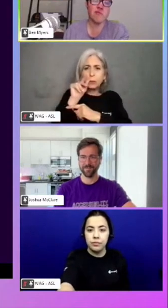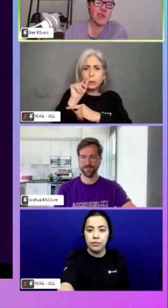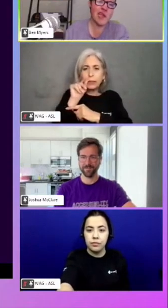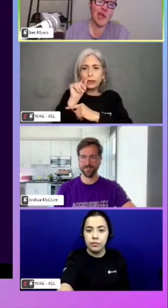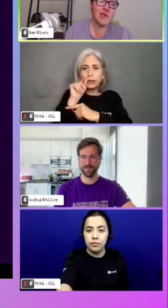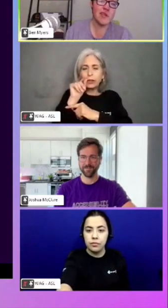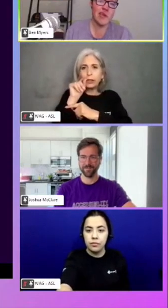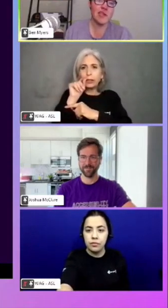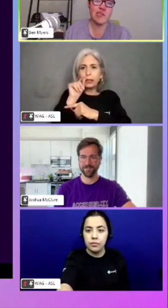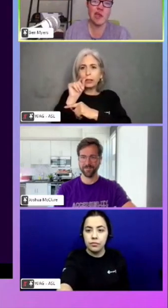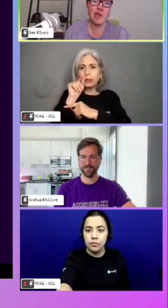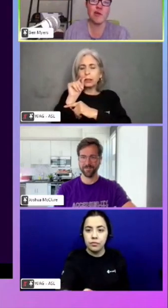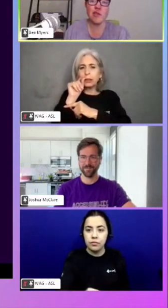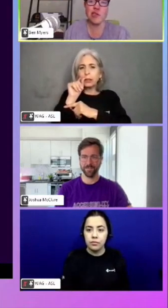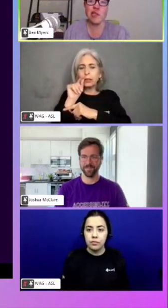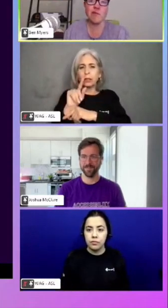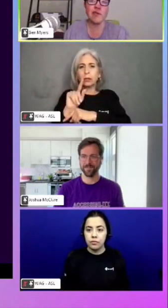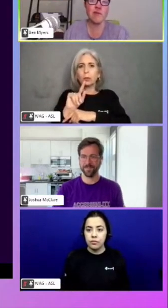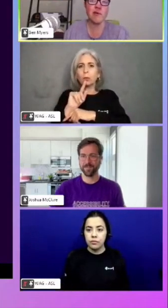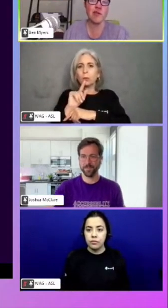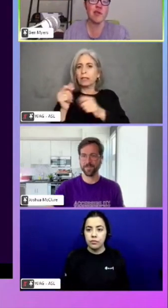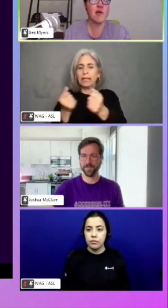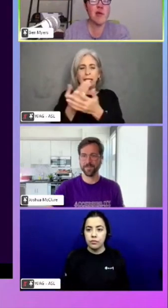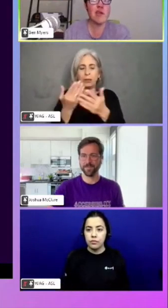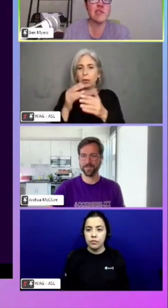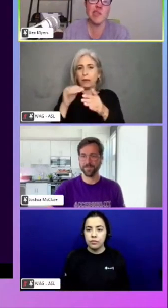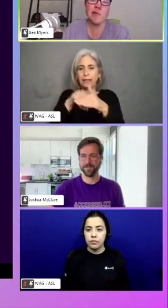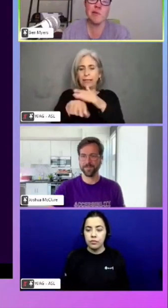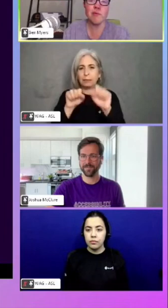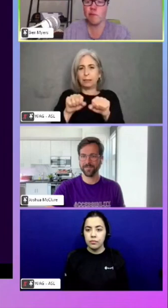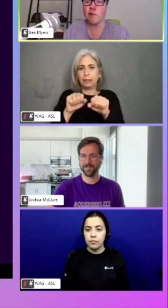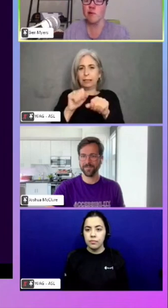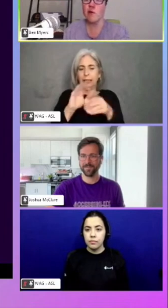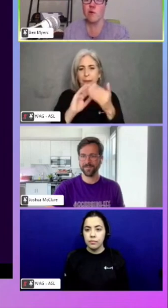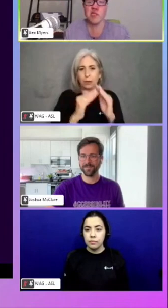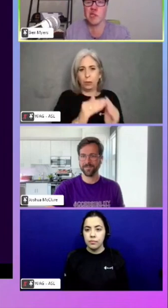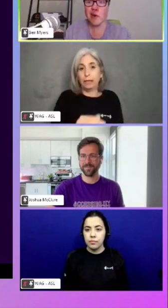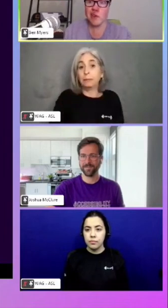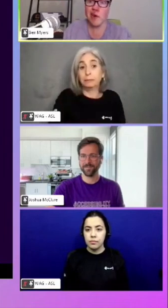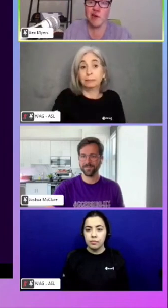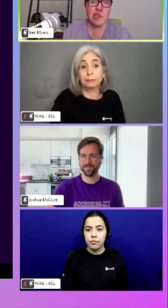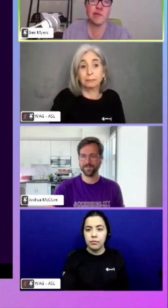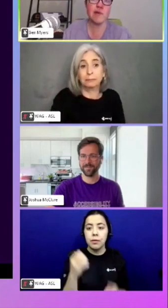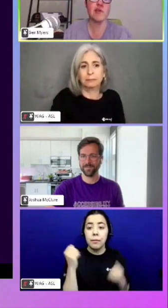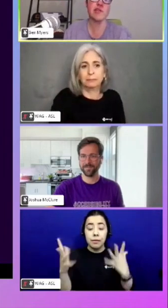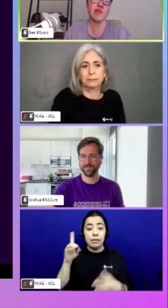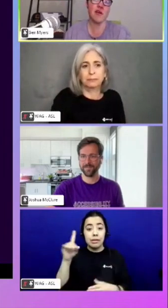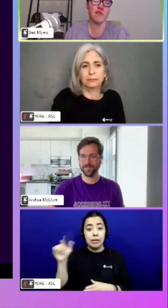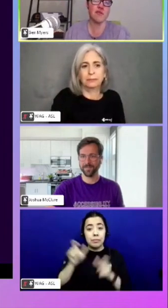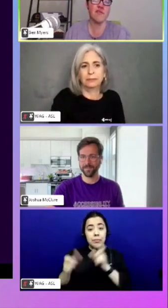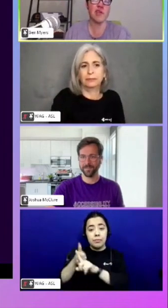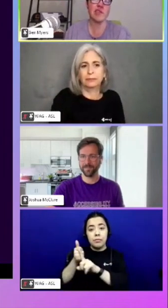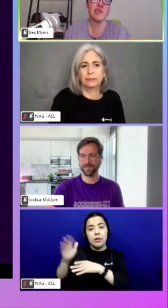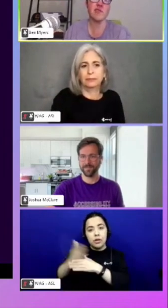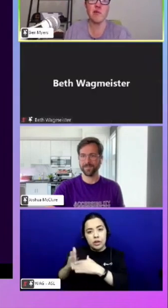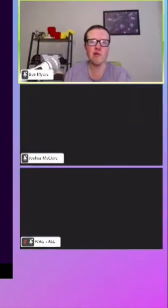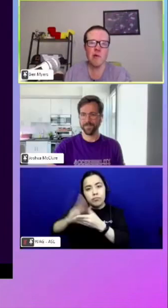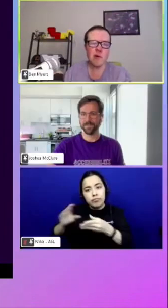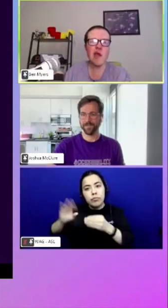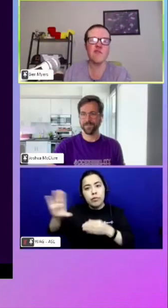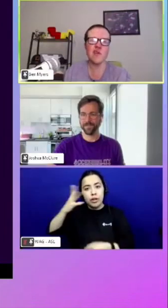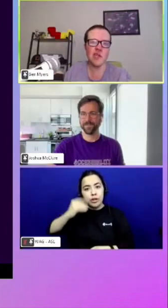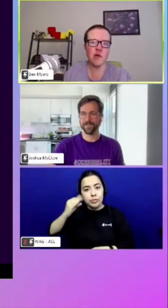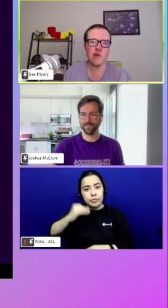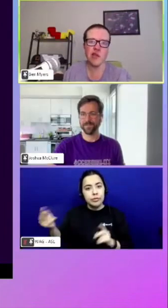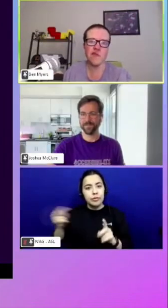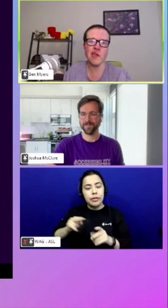Just really anyone in the accessibility community. Many disabled people will share their experience of things. They'll put